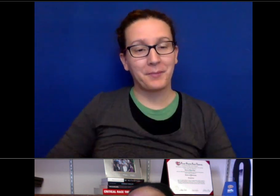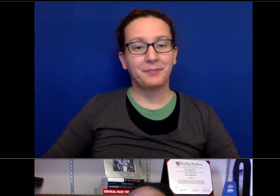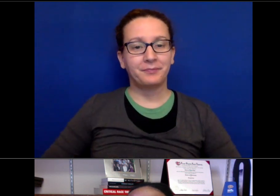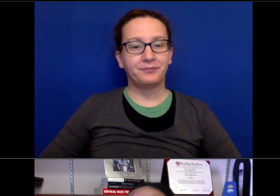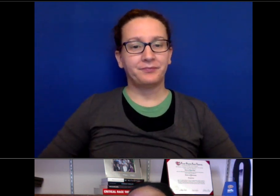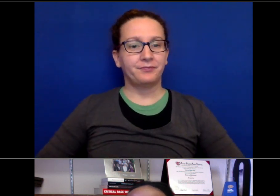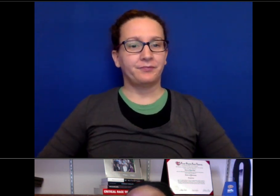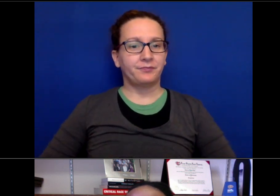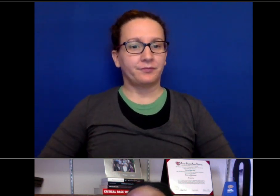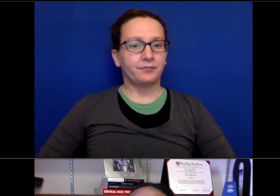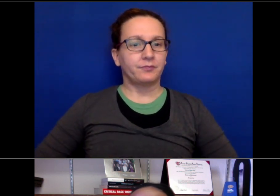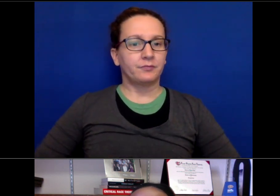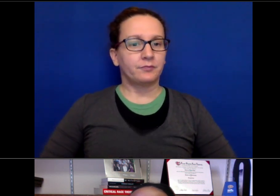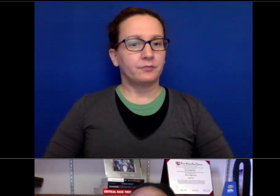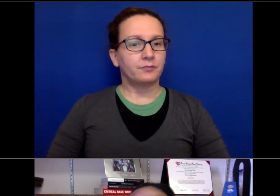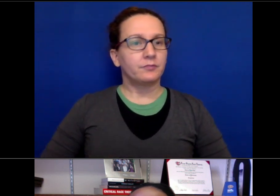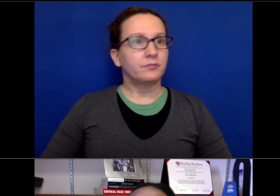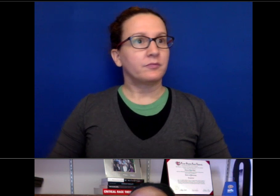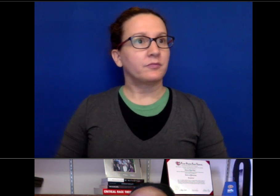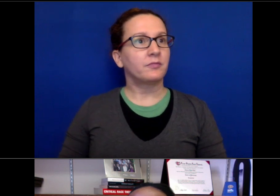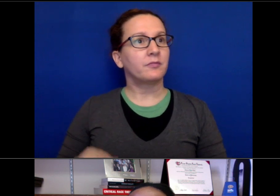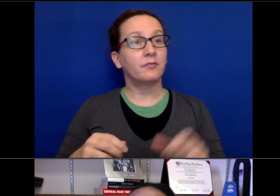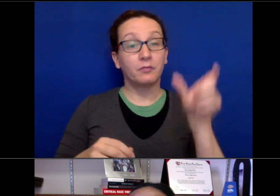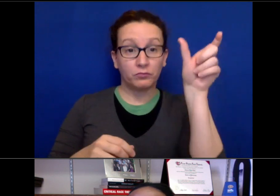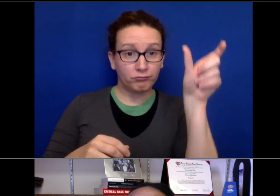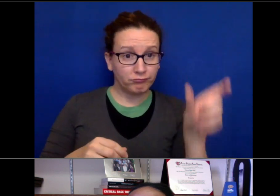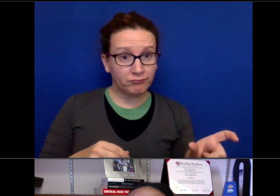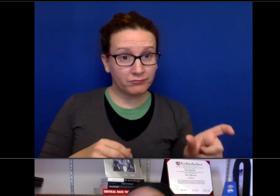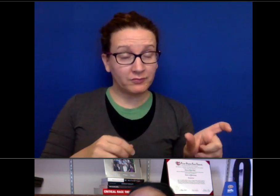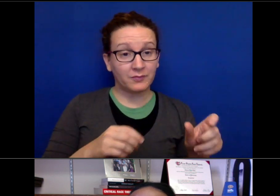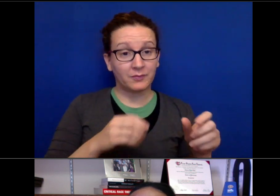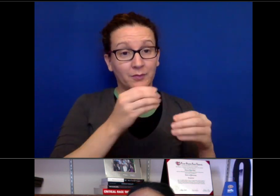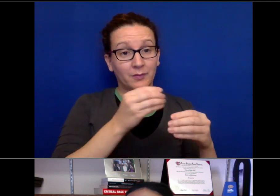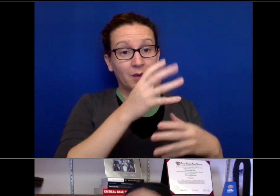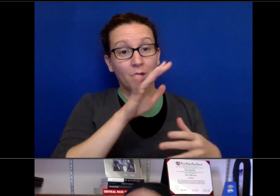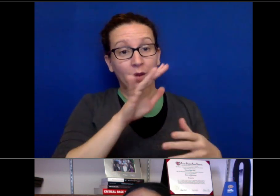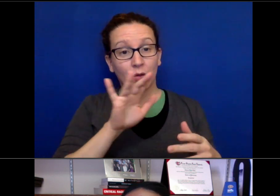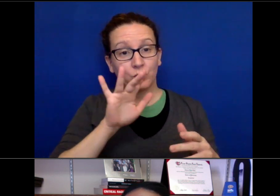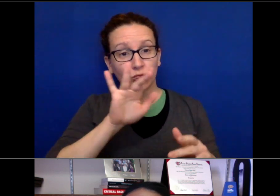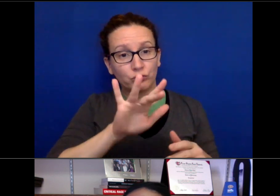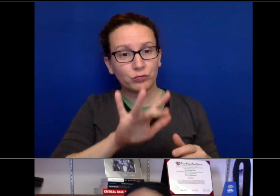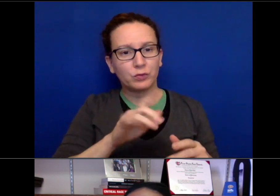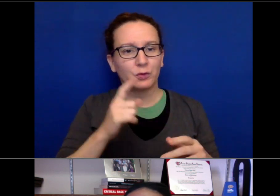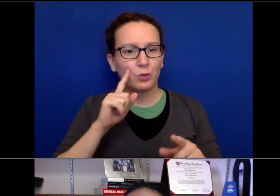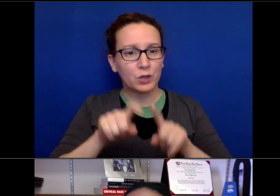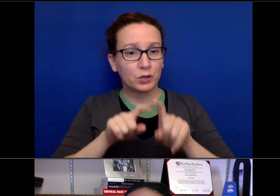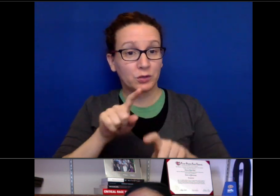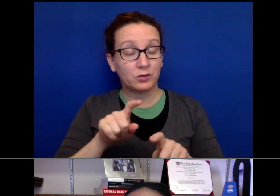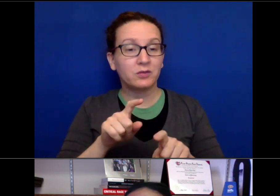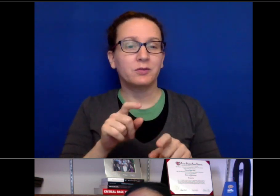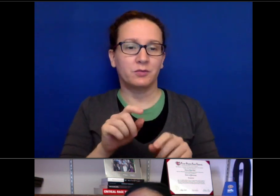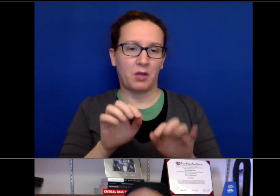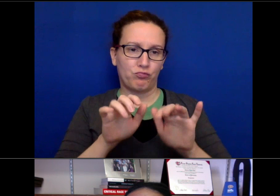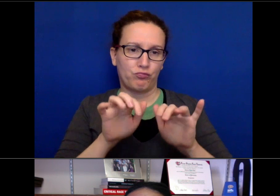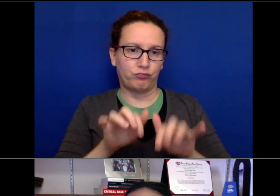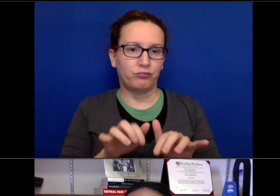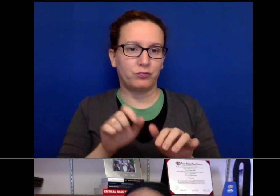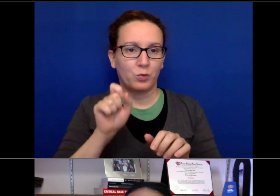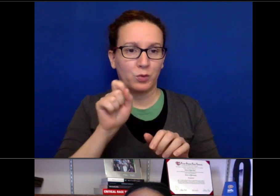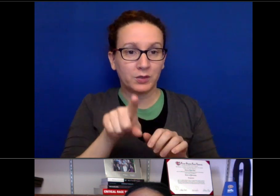see a questions widget on your GoToWebinar dashboard. That's where you'll ask your questions, and